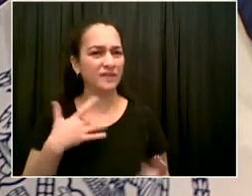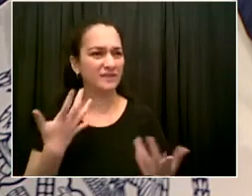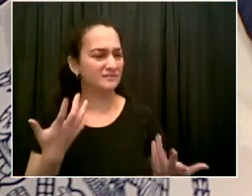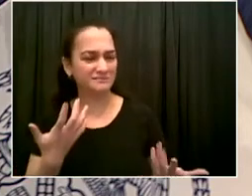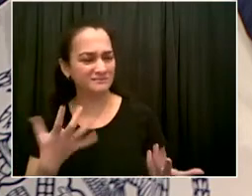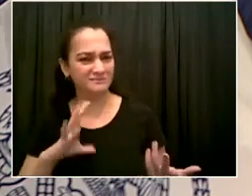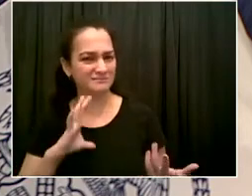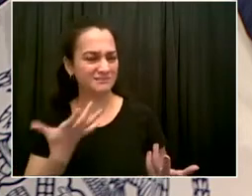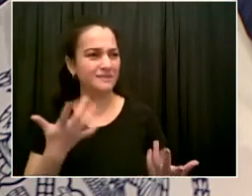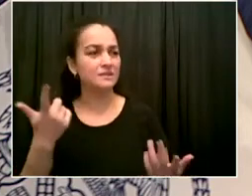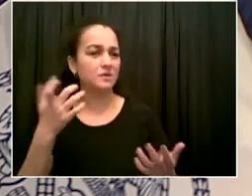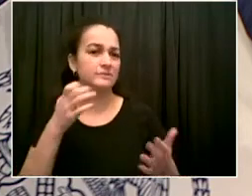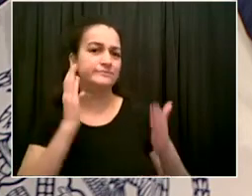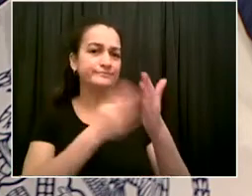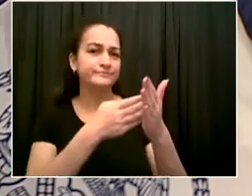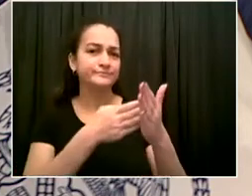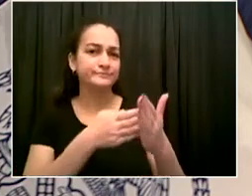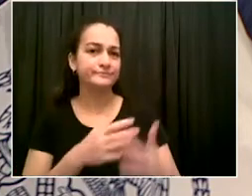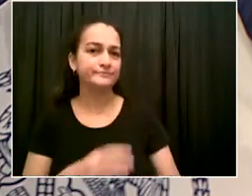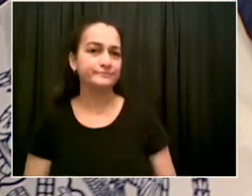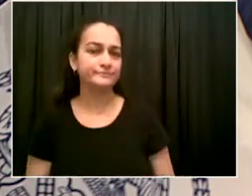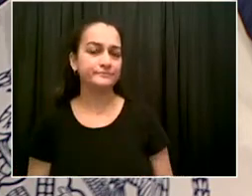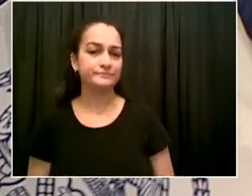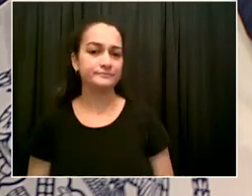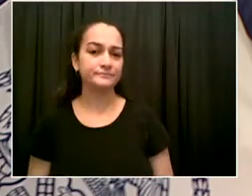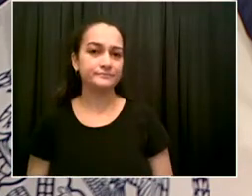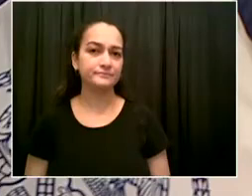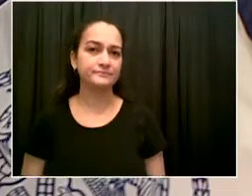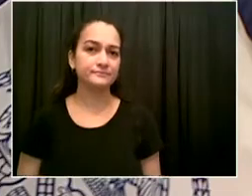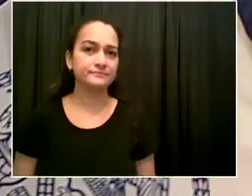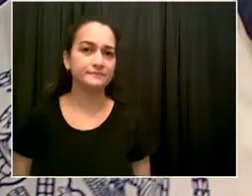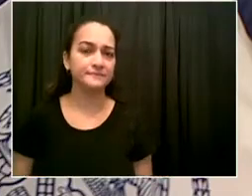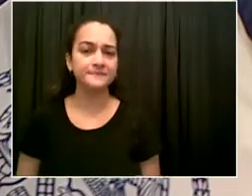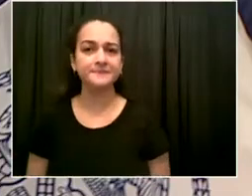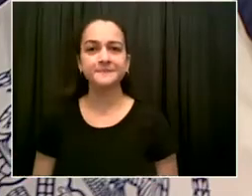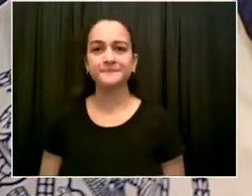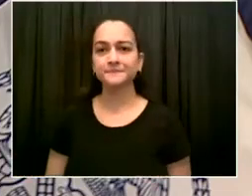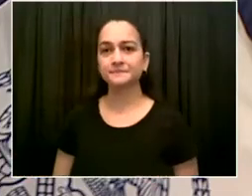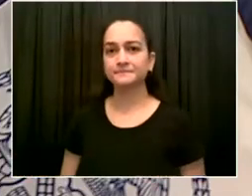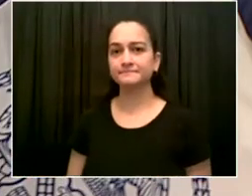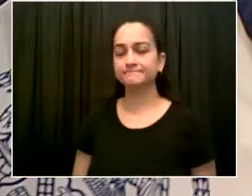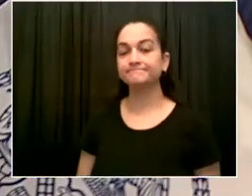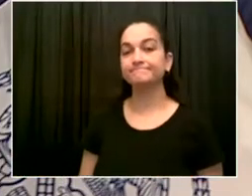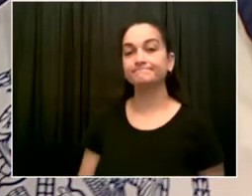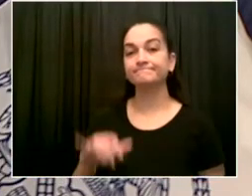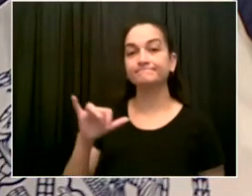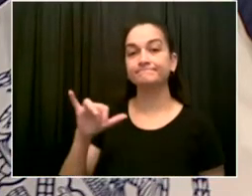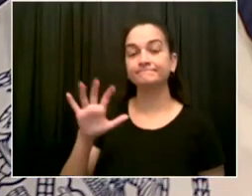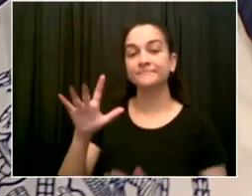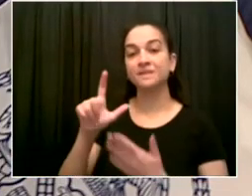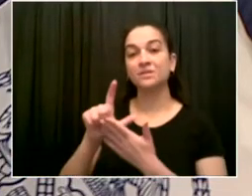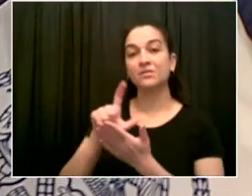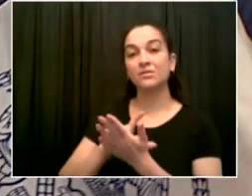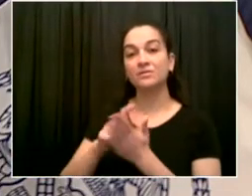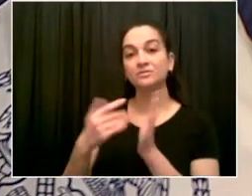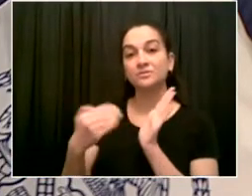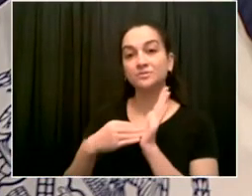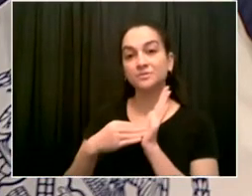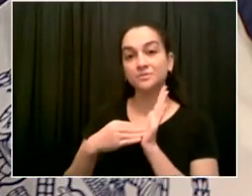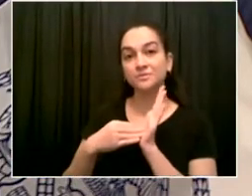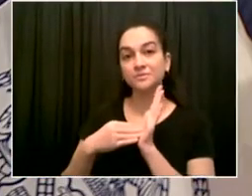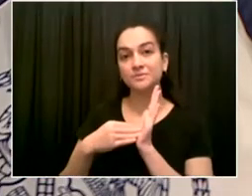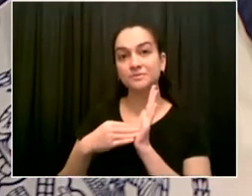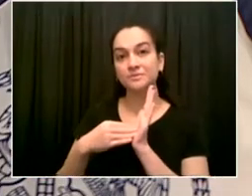talk about lawsuits, you're not going to be surprised if I say I'm going to keep my comments limited. I've had the conversation with the law